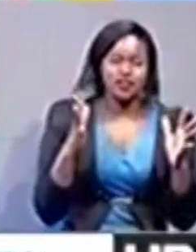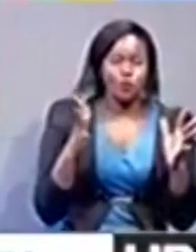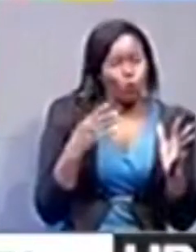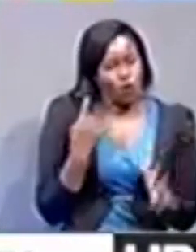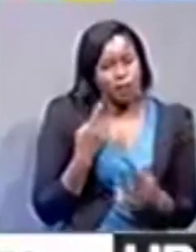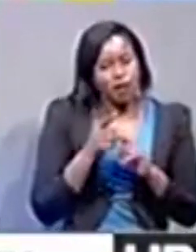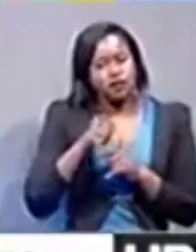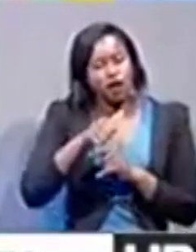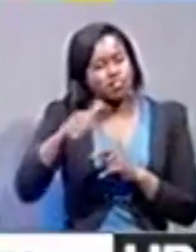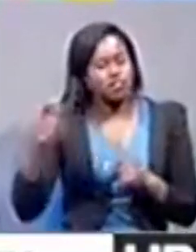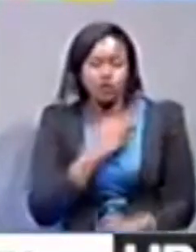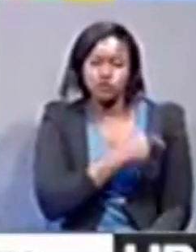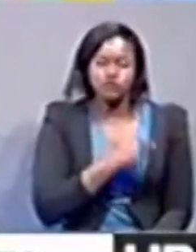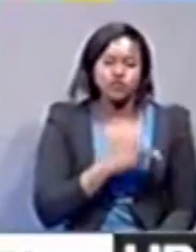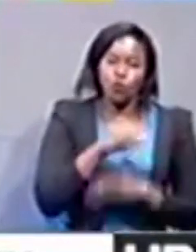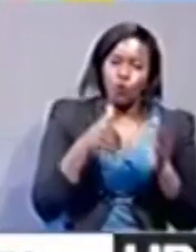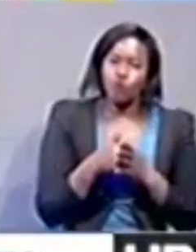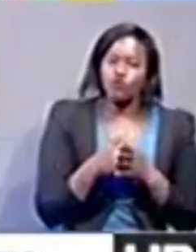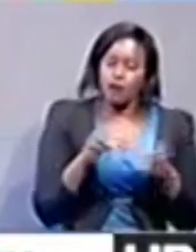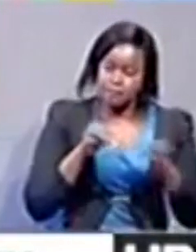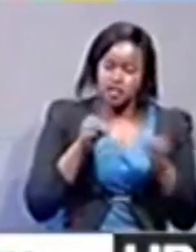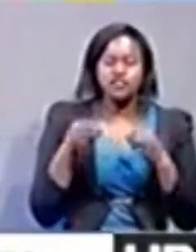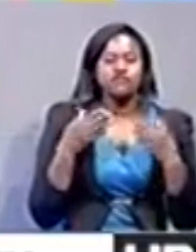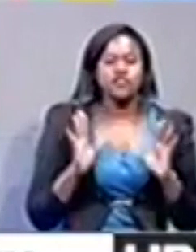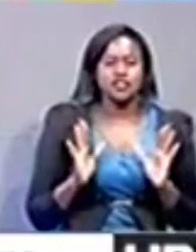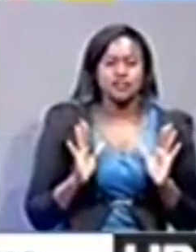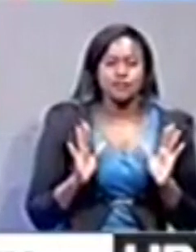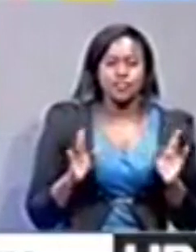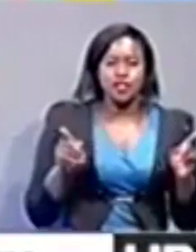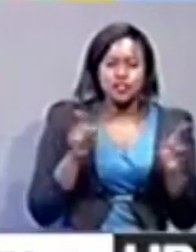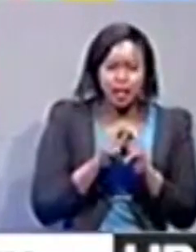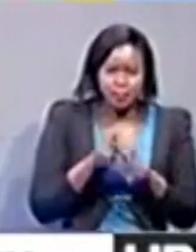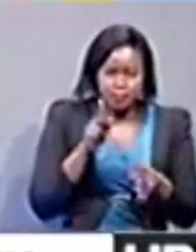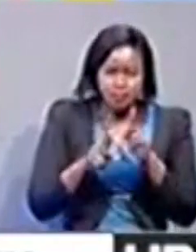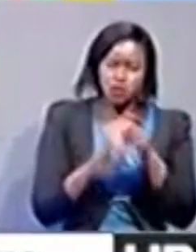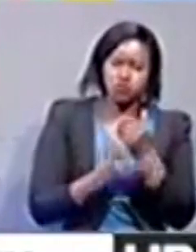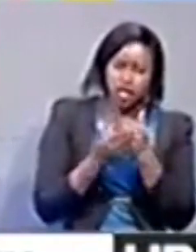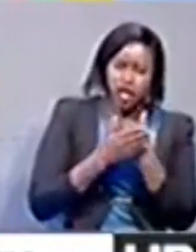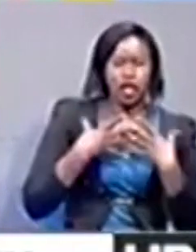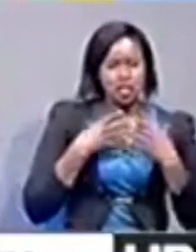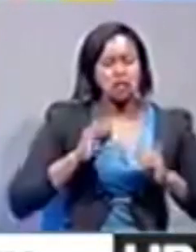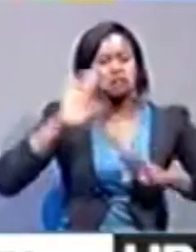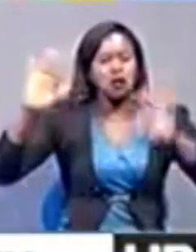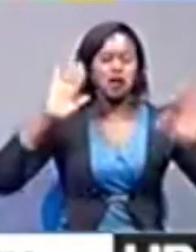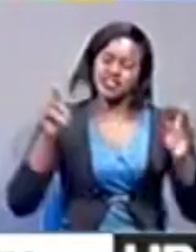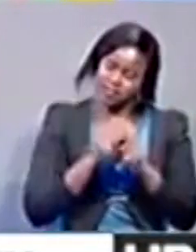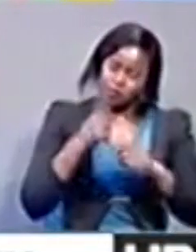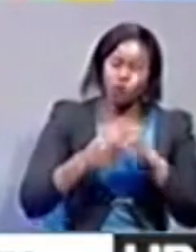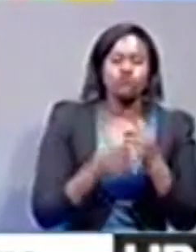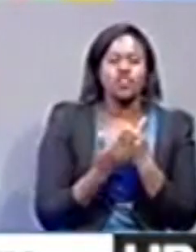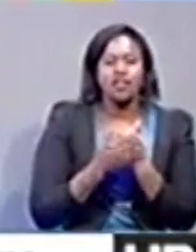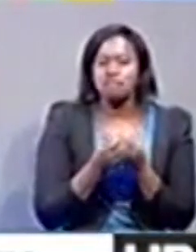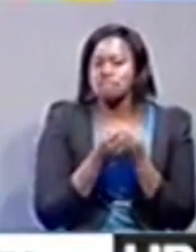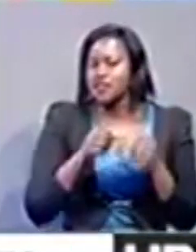all the other hospitals have so far managed and discharged or are still managing a number of cases.